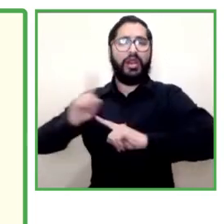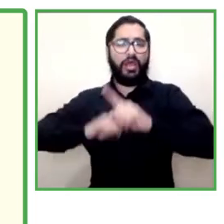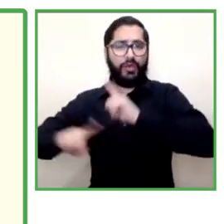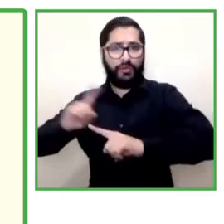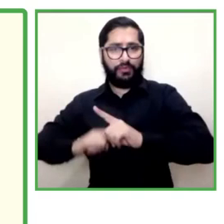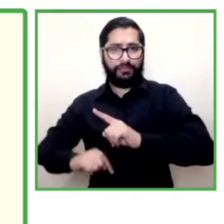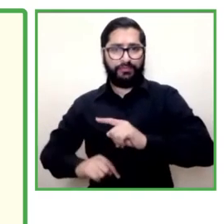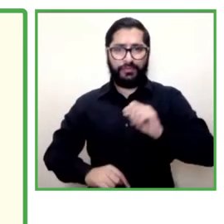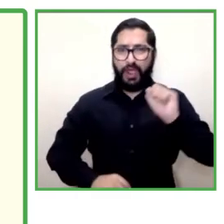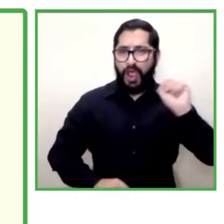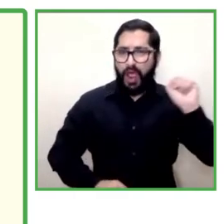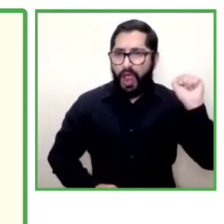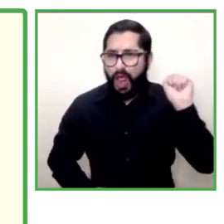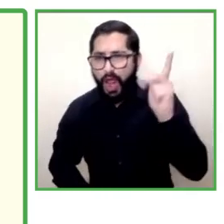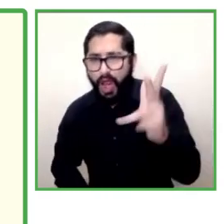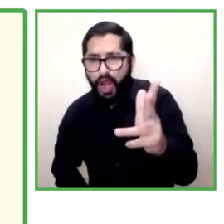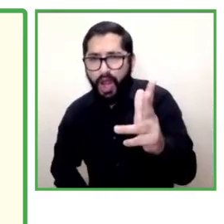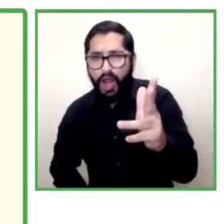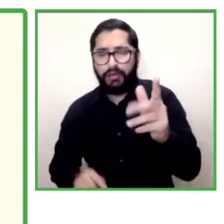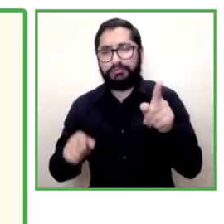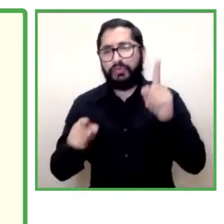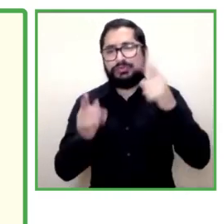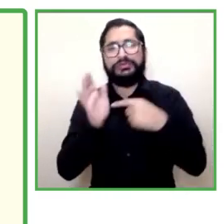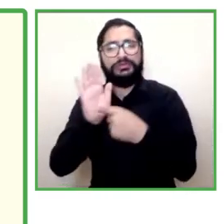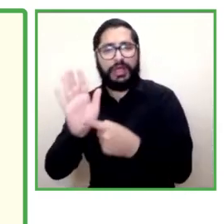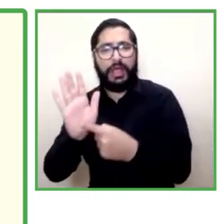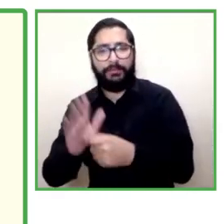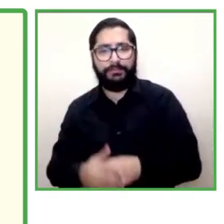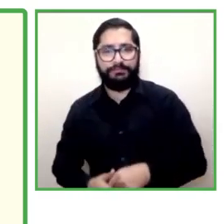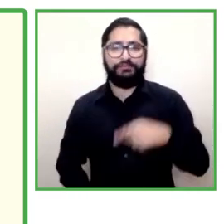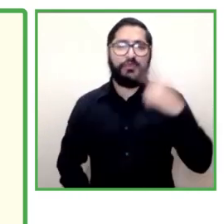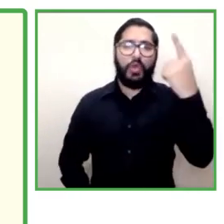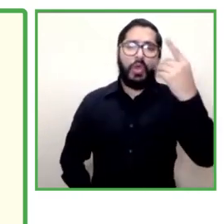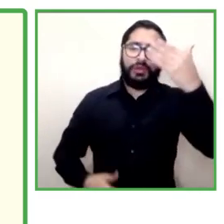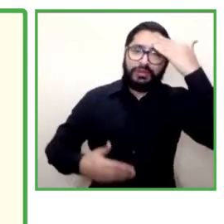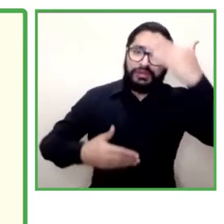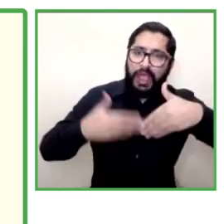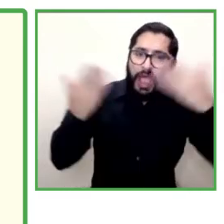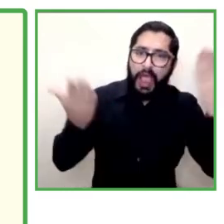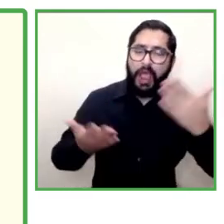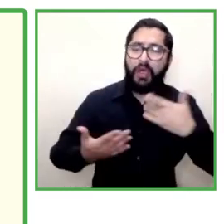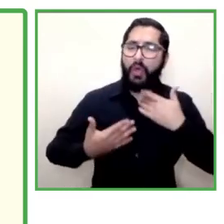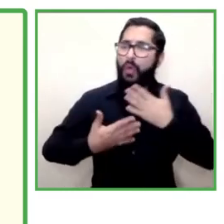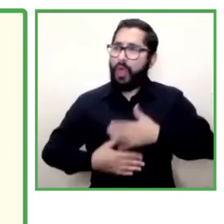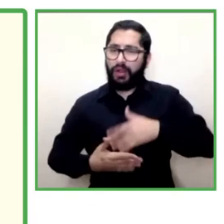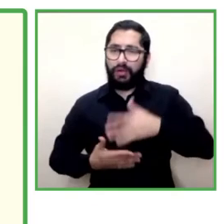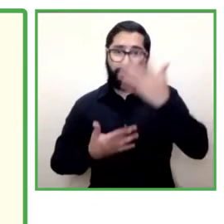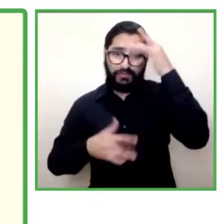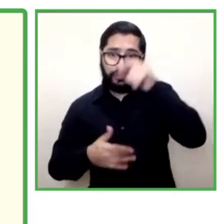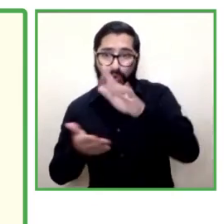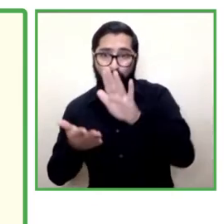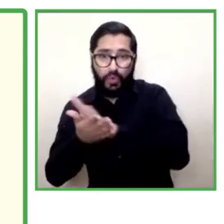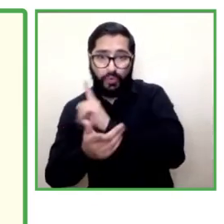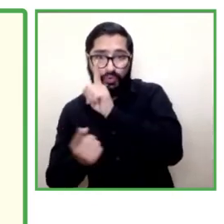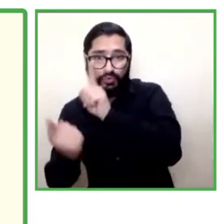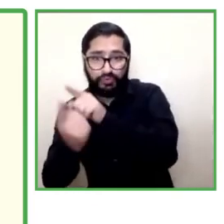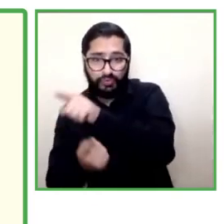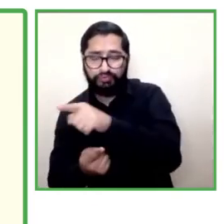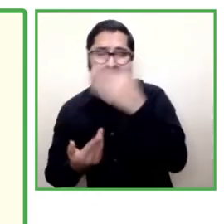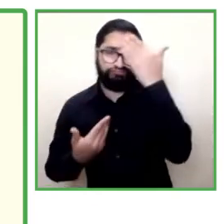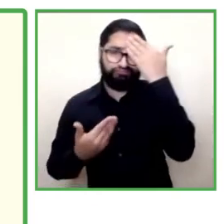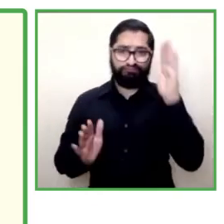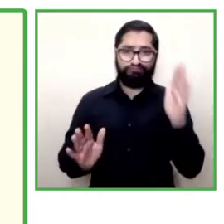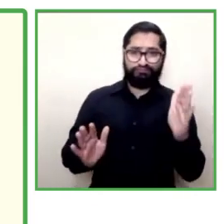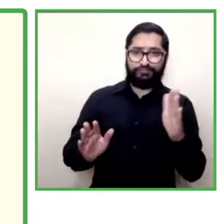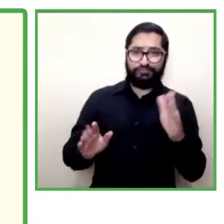then, over the years, progress into how is it that there are tunnels on the moon? How large are they?